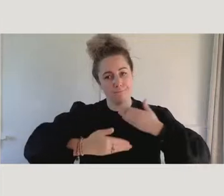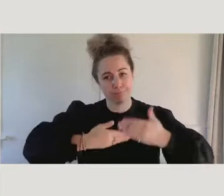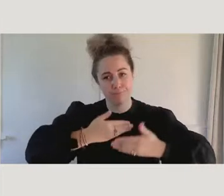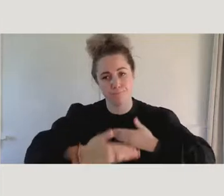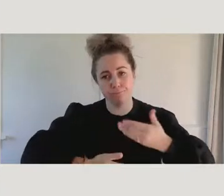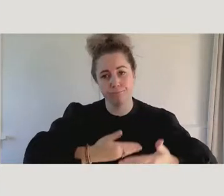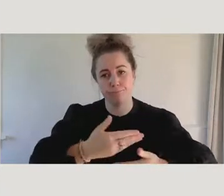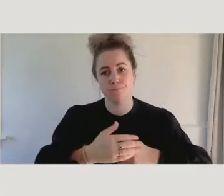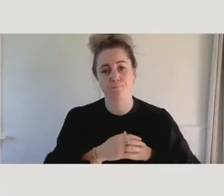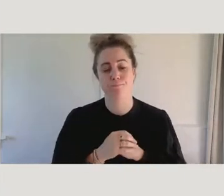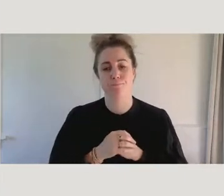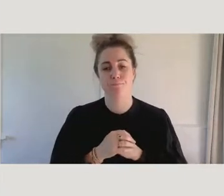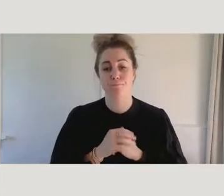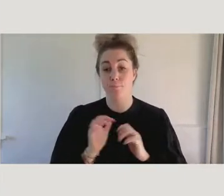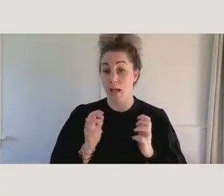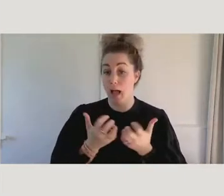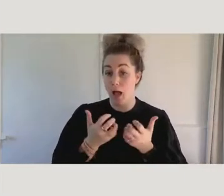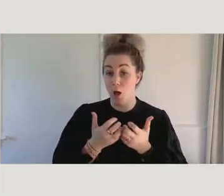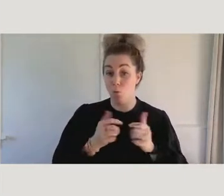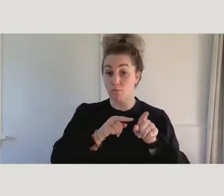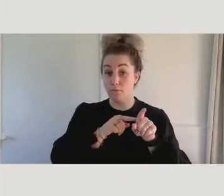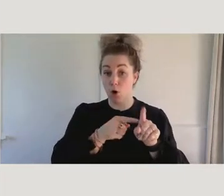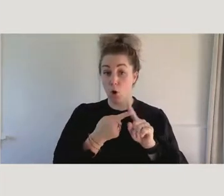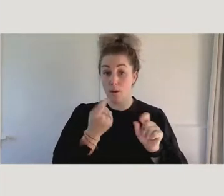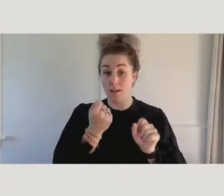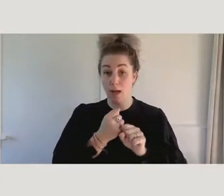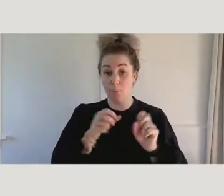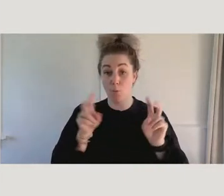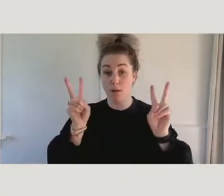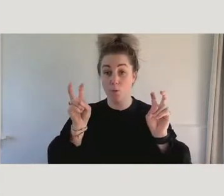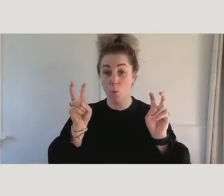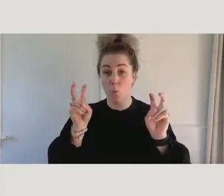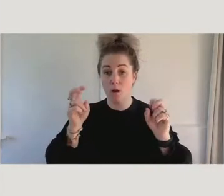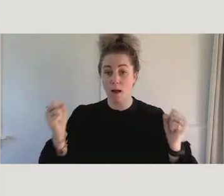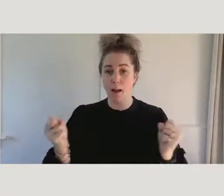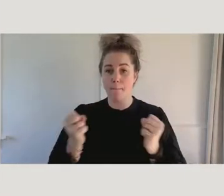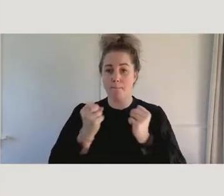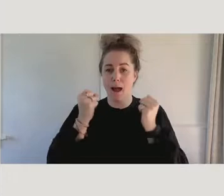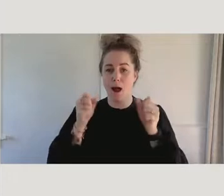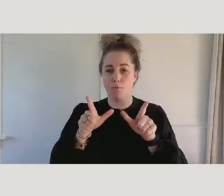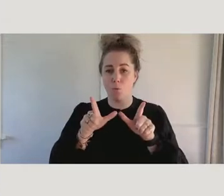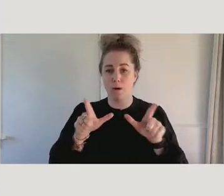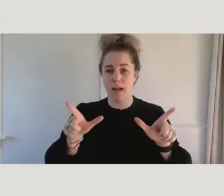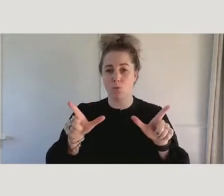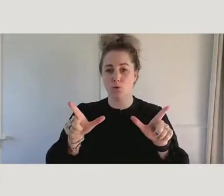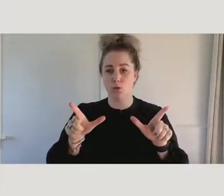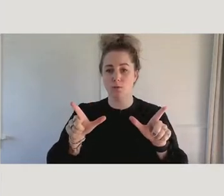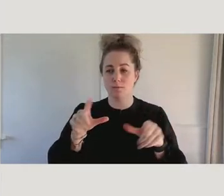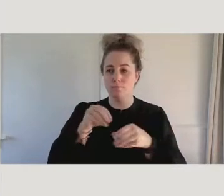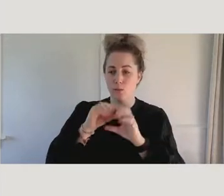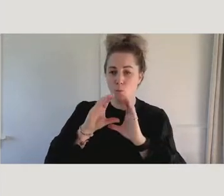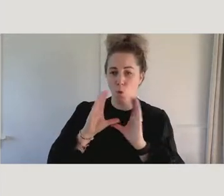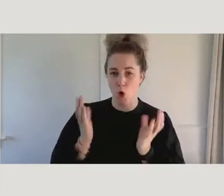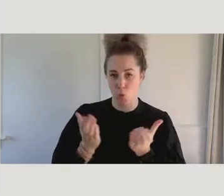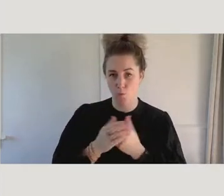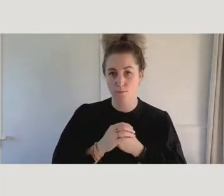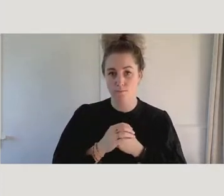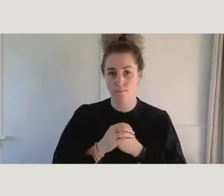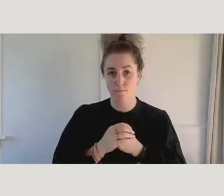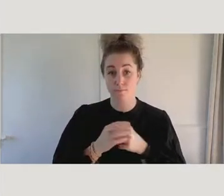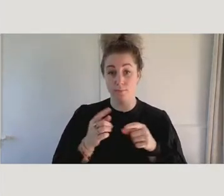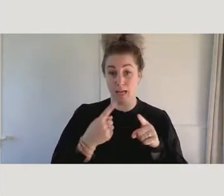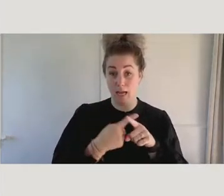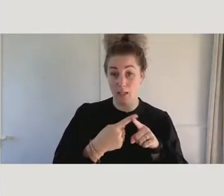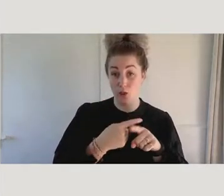by actually following the examples what we call the powerful languages that exist in the world English being